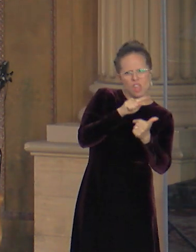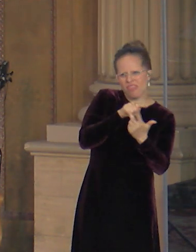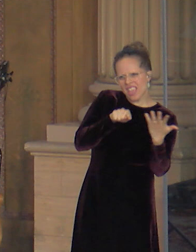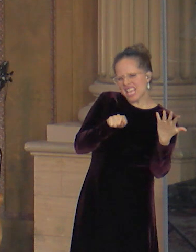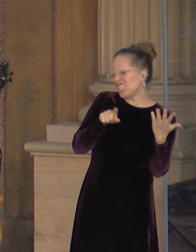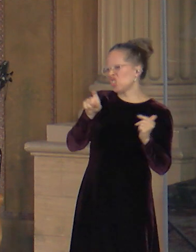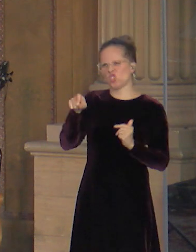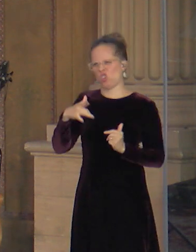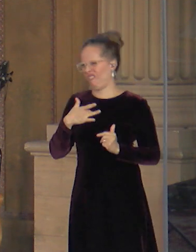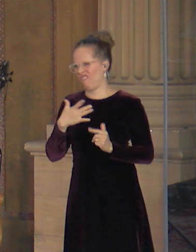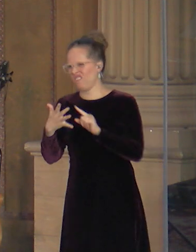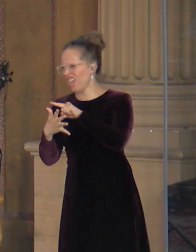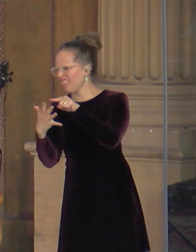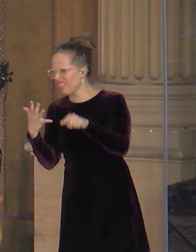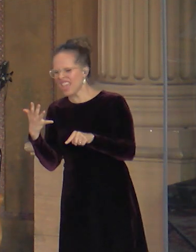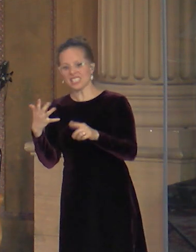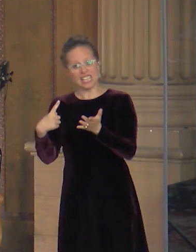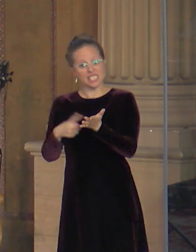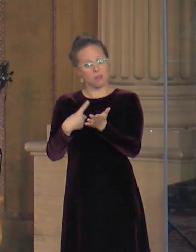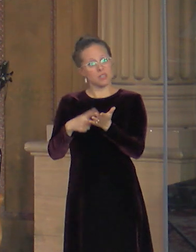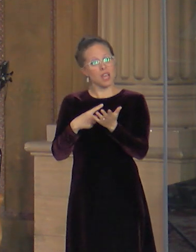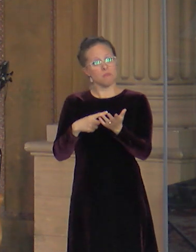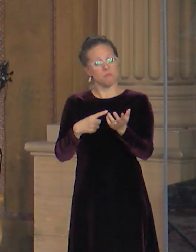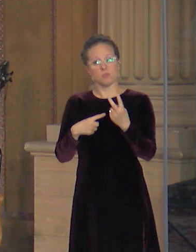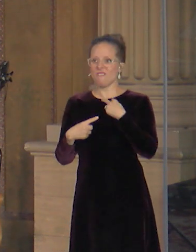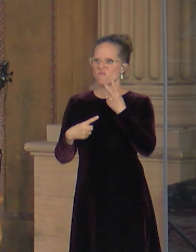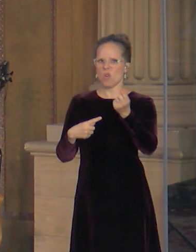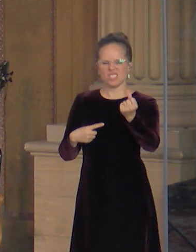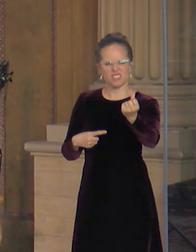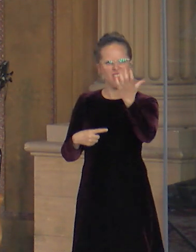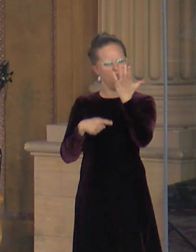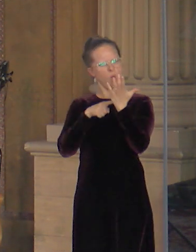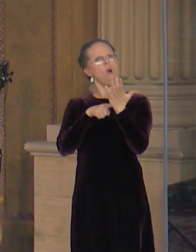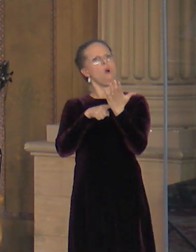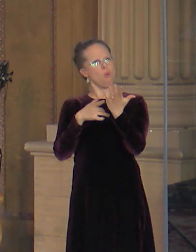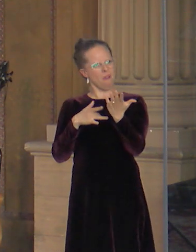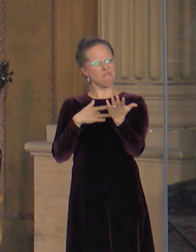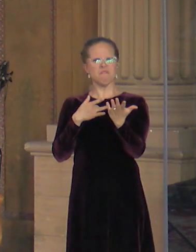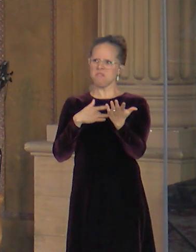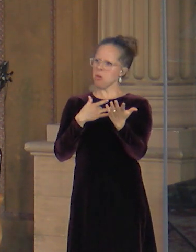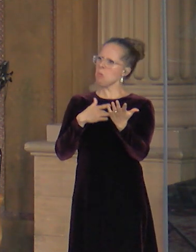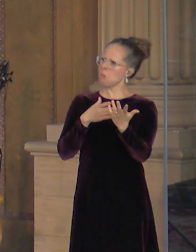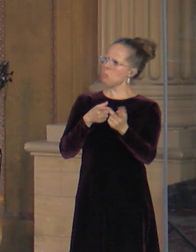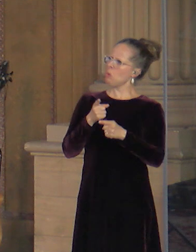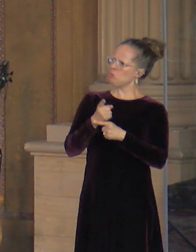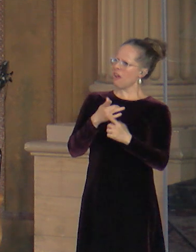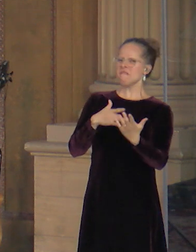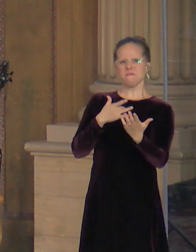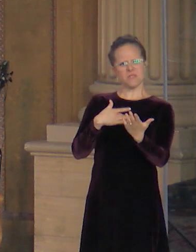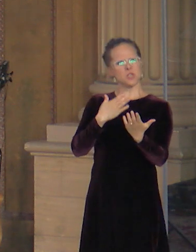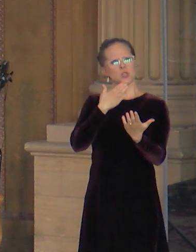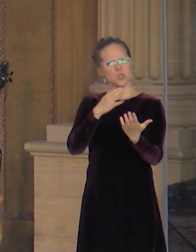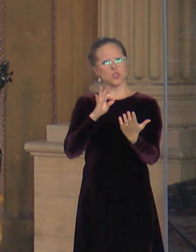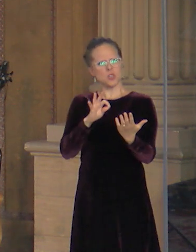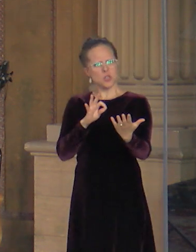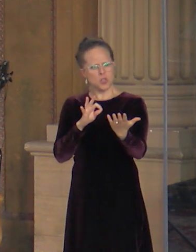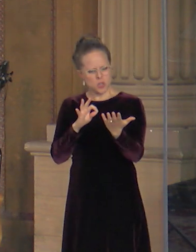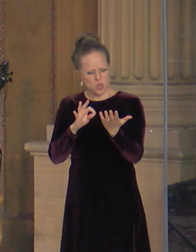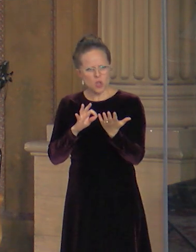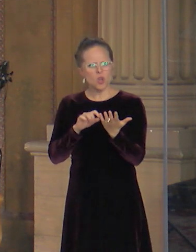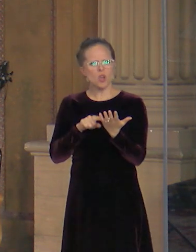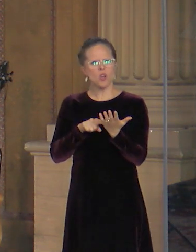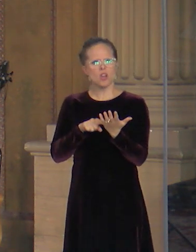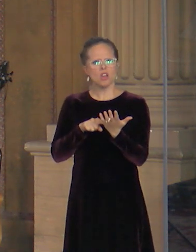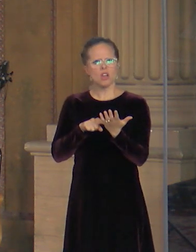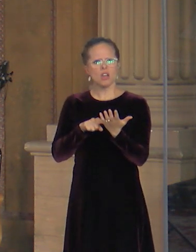all of the voices at times can sound good they can seem right they can feel right there are all these different competing voices and the question keeps coming